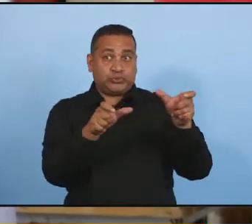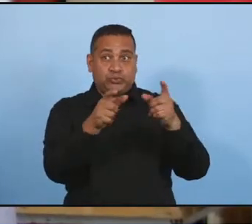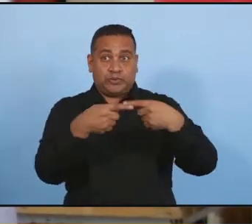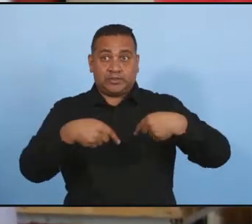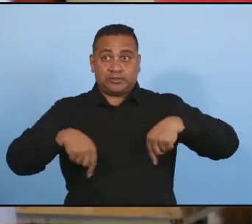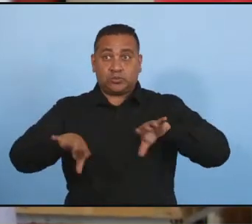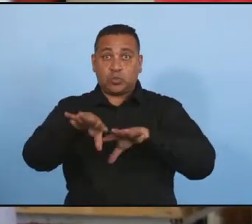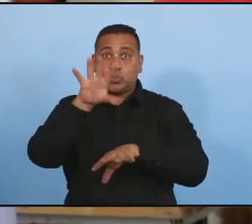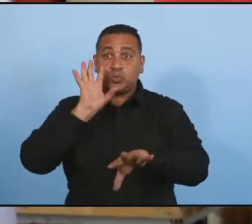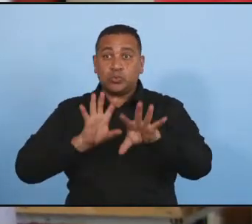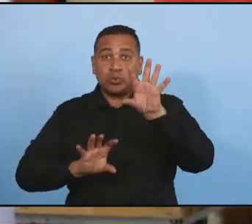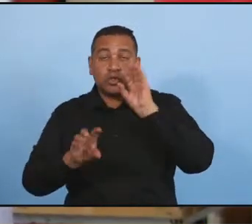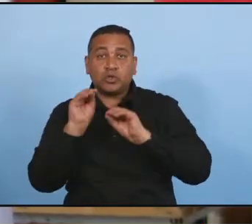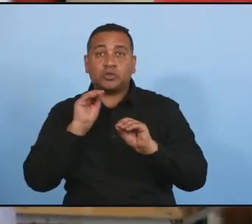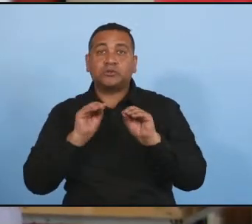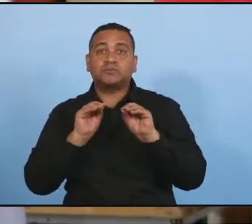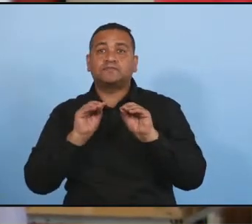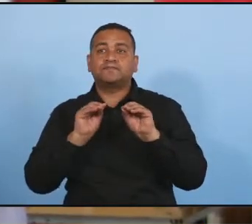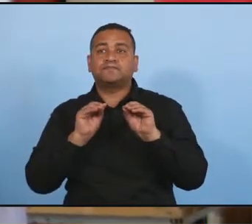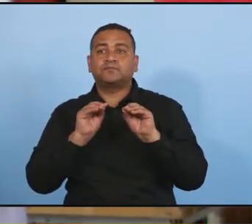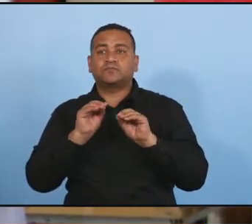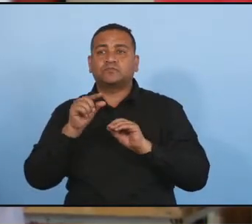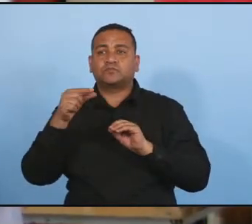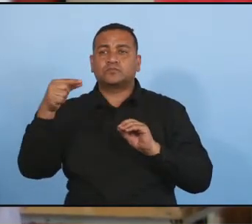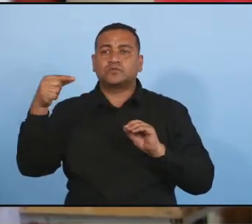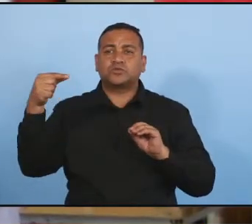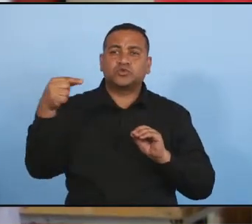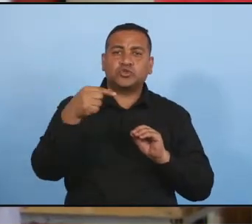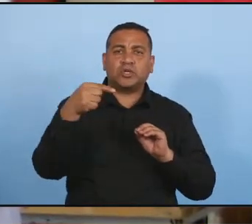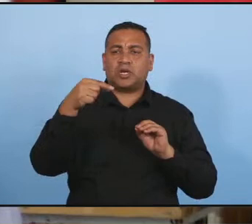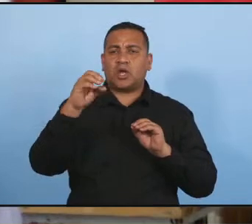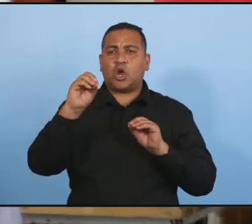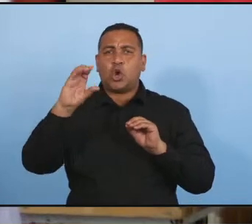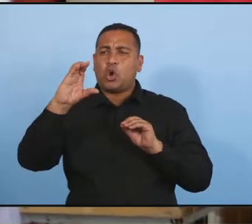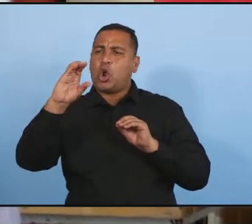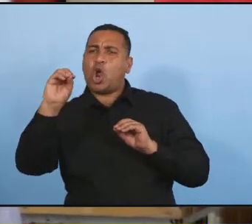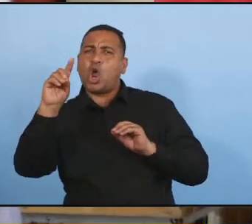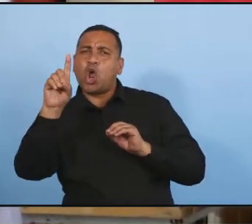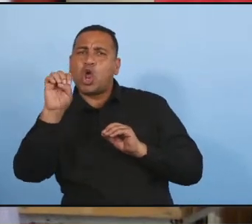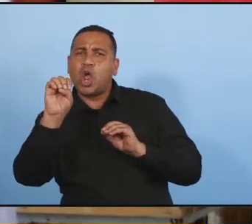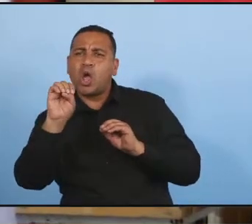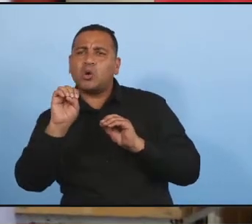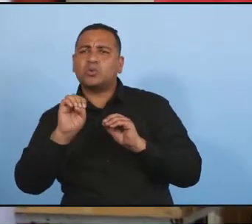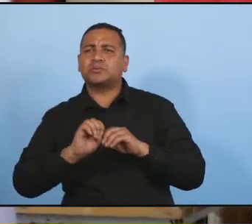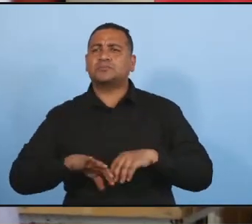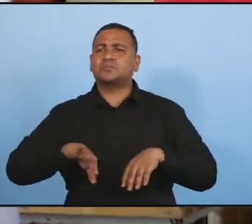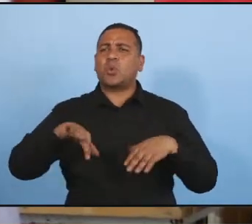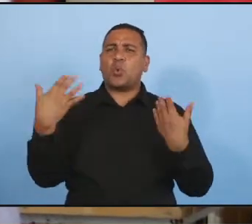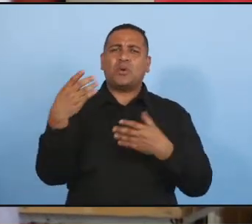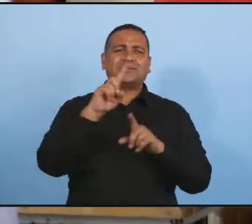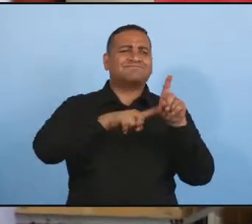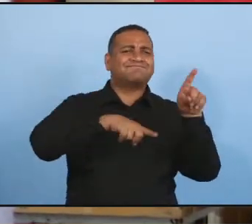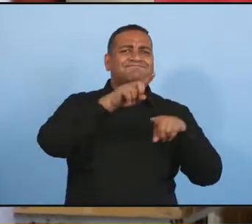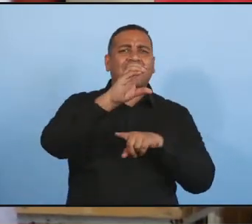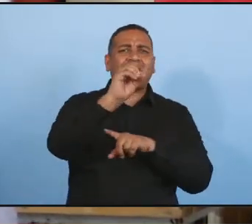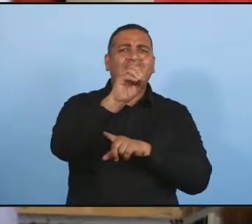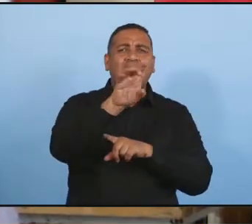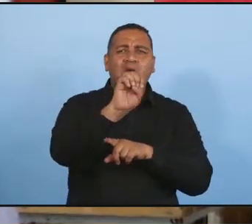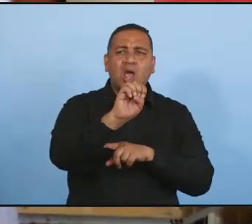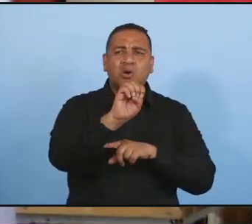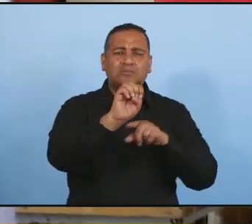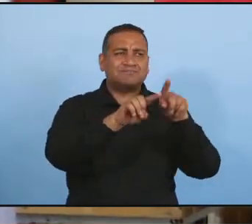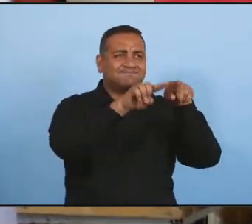G codes, the M codes, and the setup and how the machine works using a